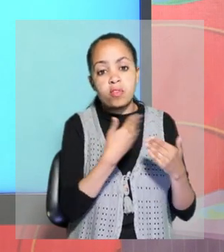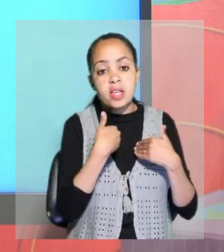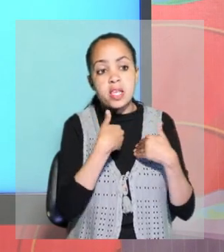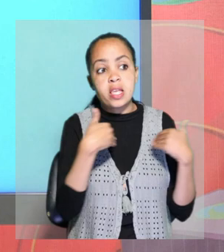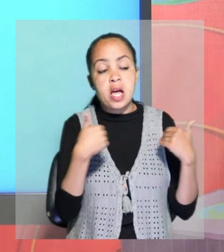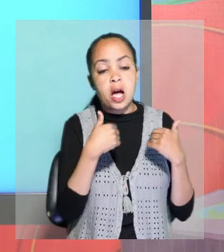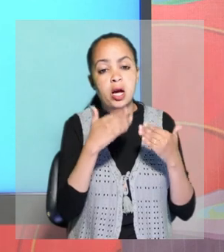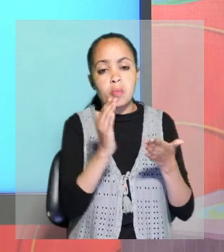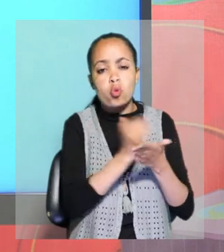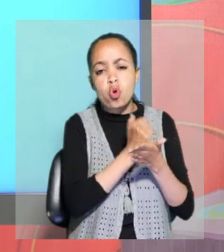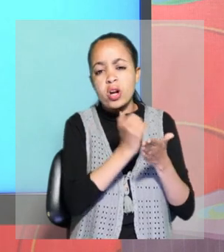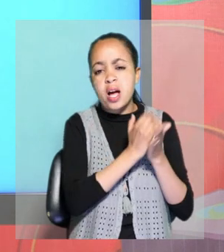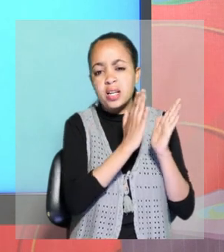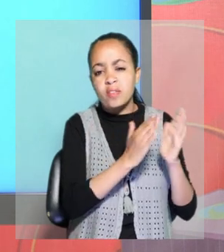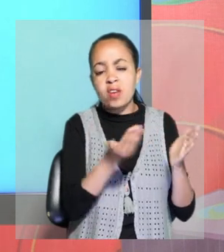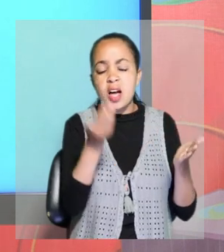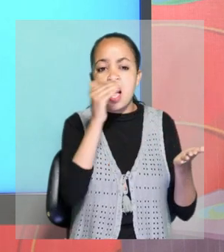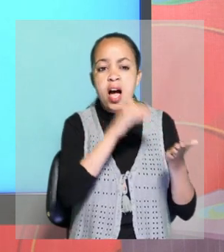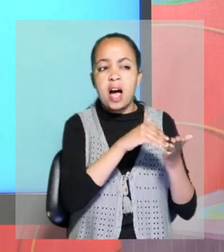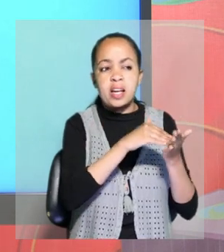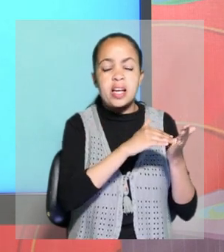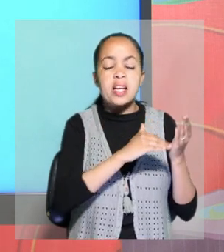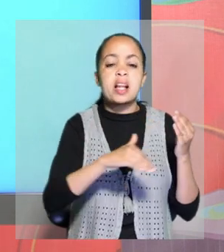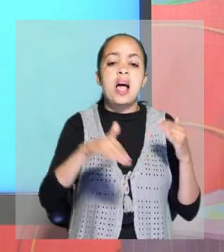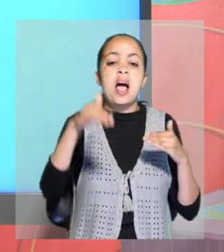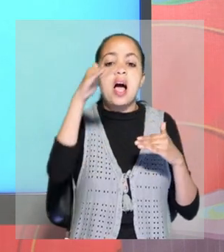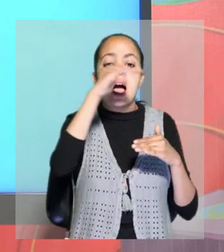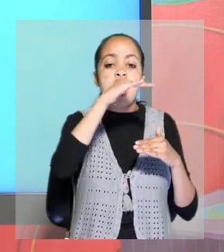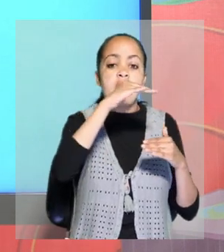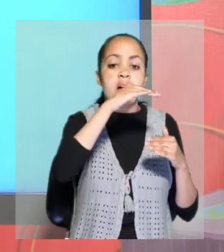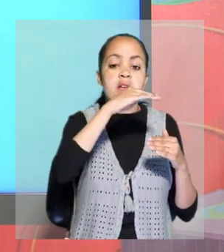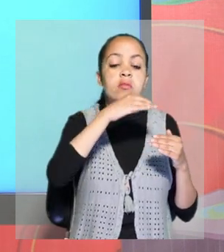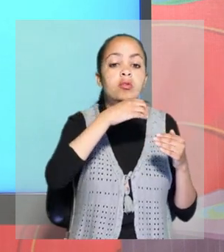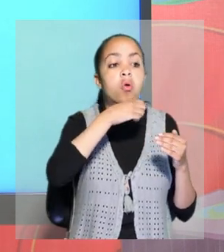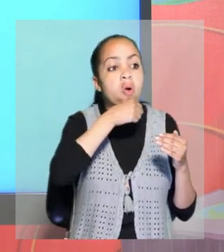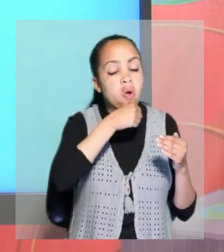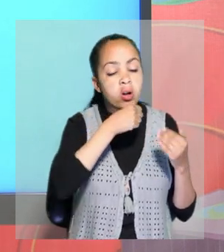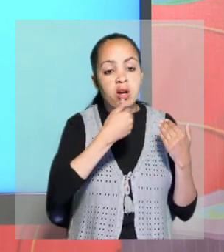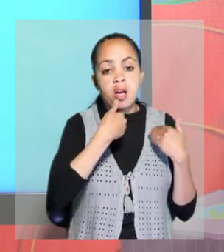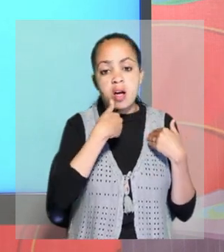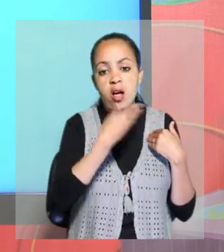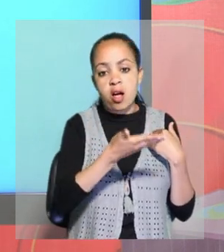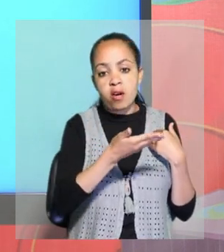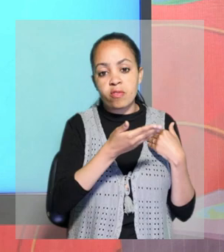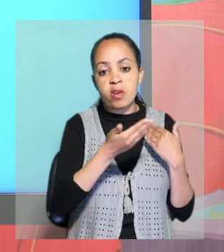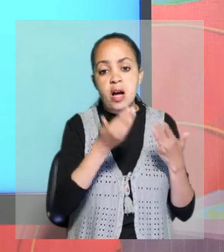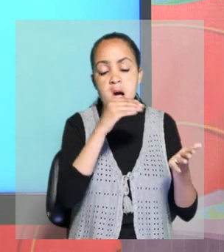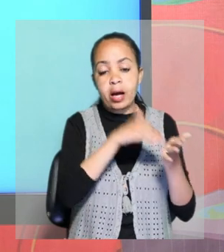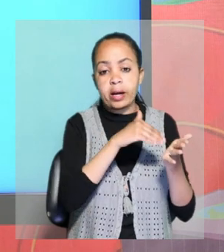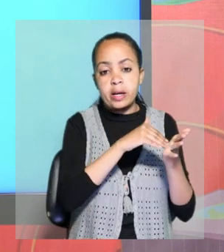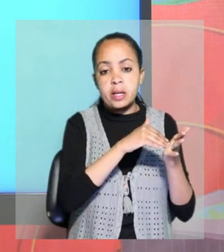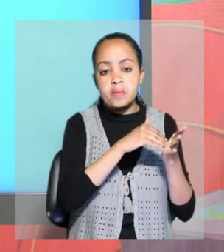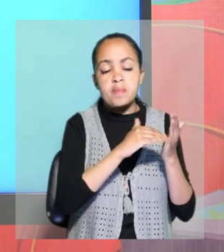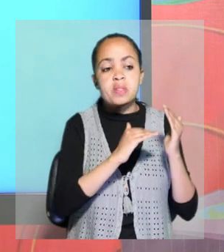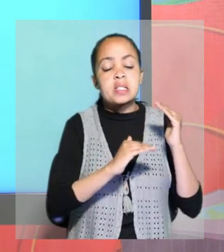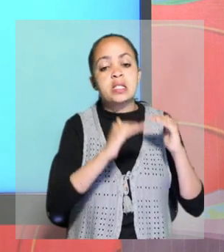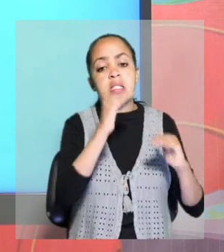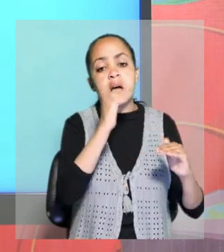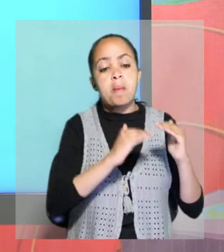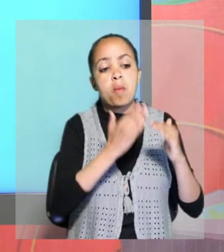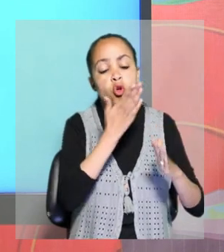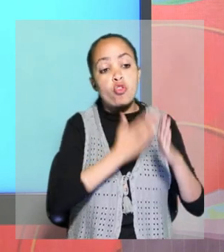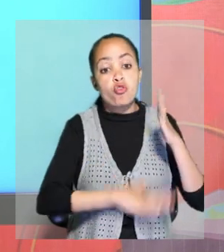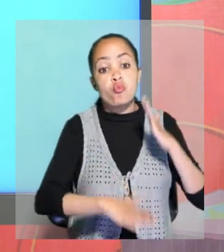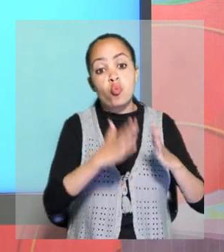Young productive group. And again, highly older dividing group is found here again. And again here, the amount born